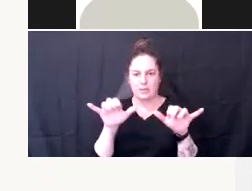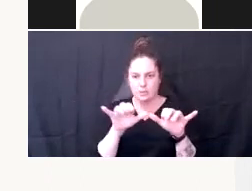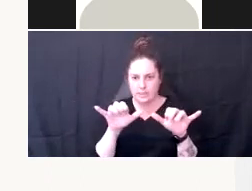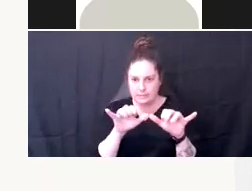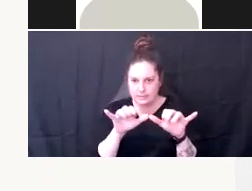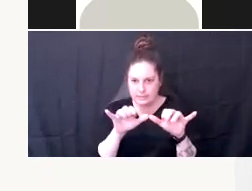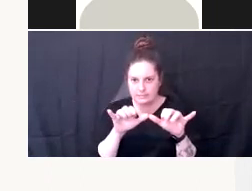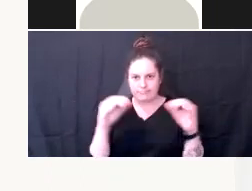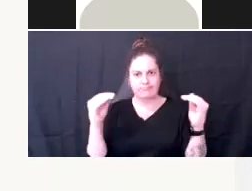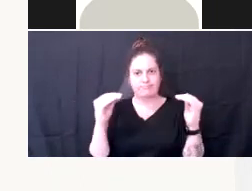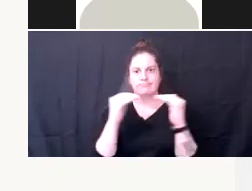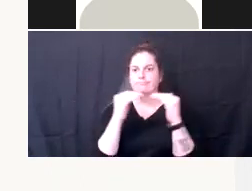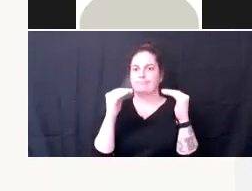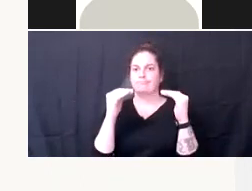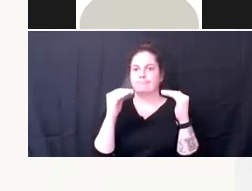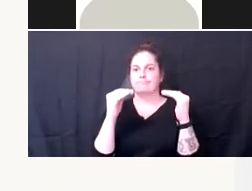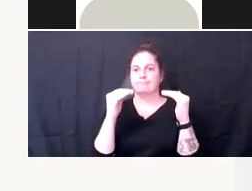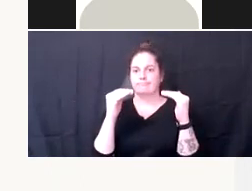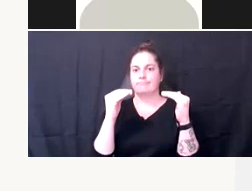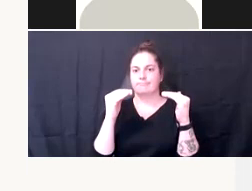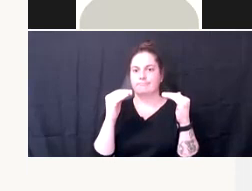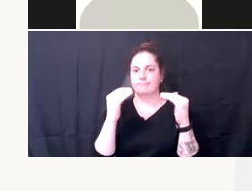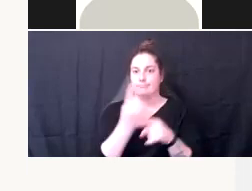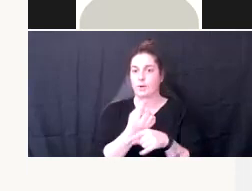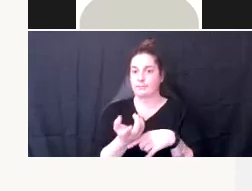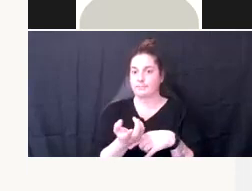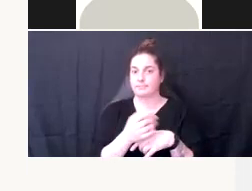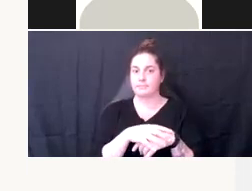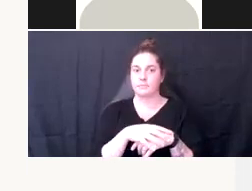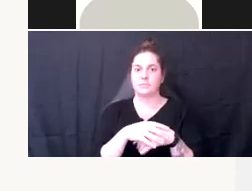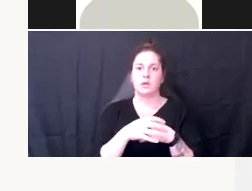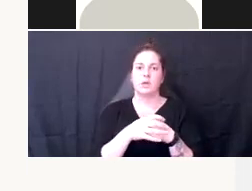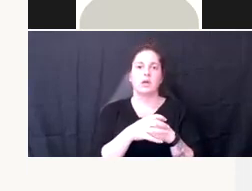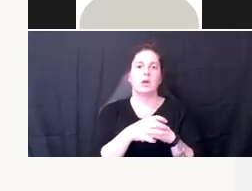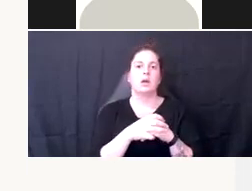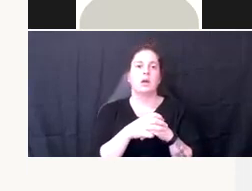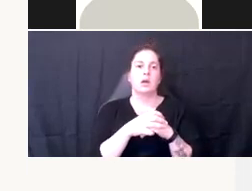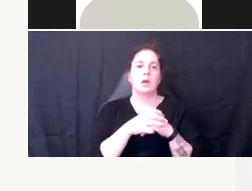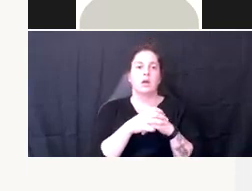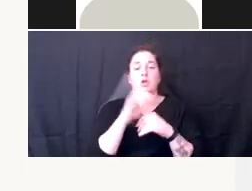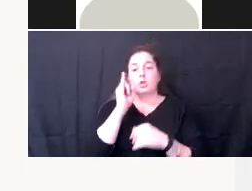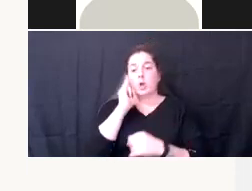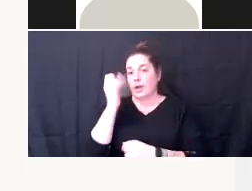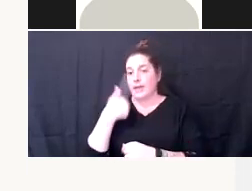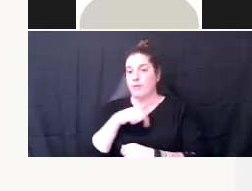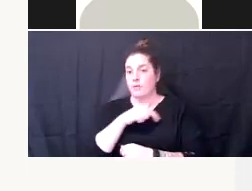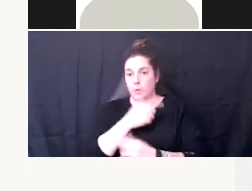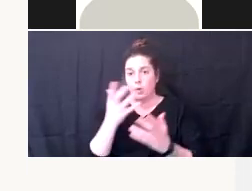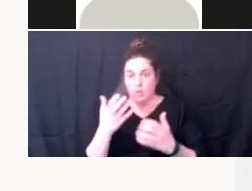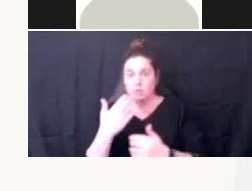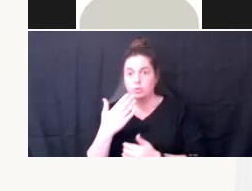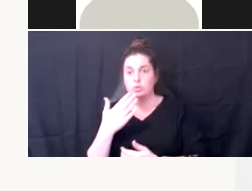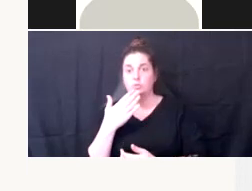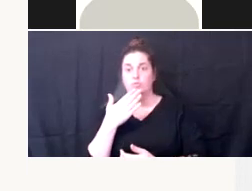equal basis, okay? And so uh, if we're going to adequately understand